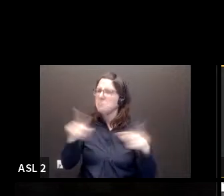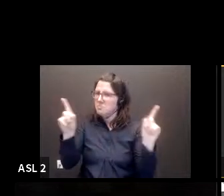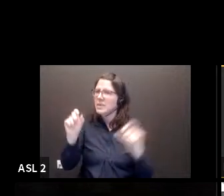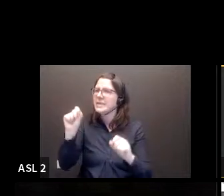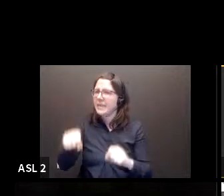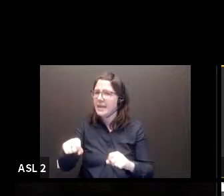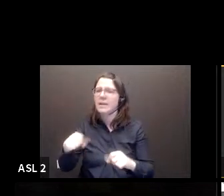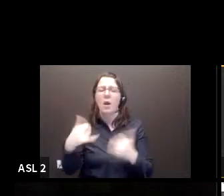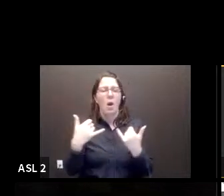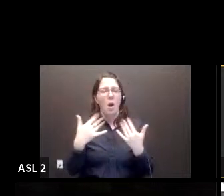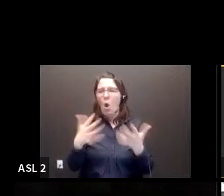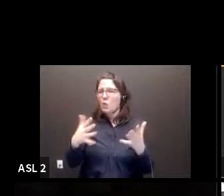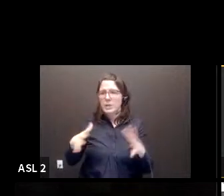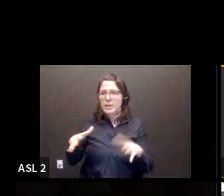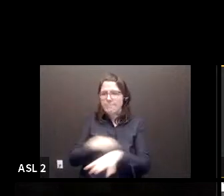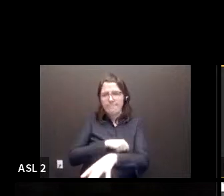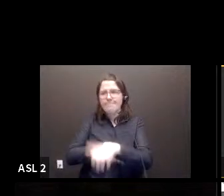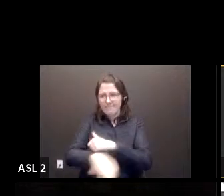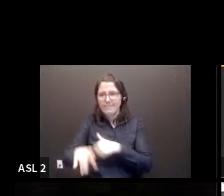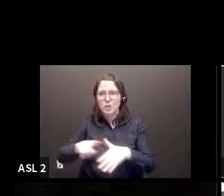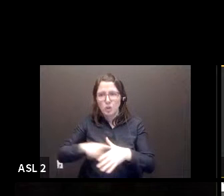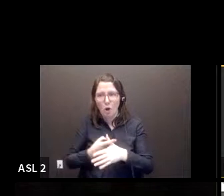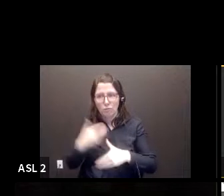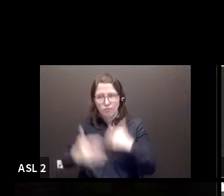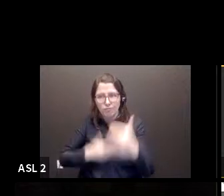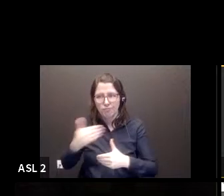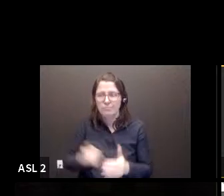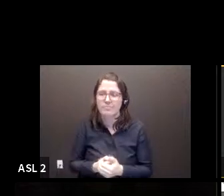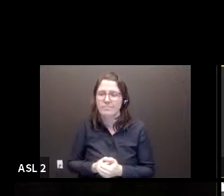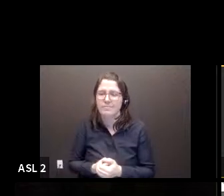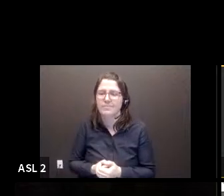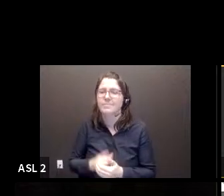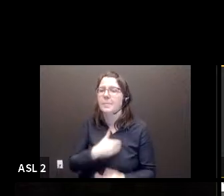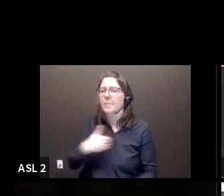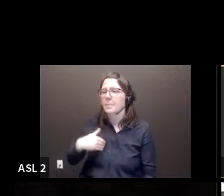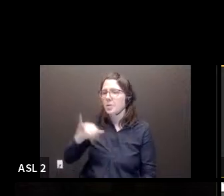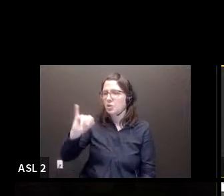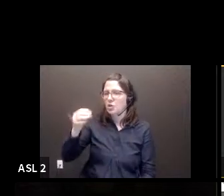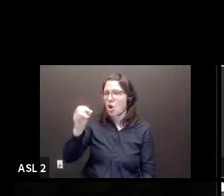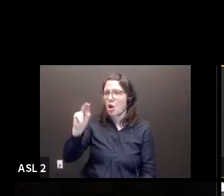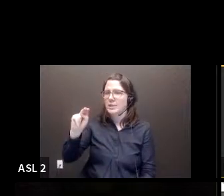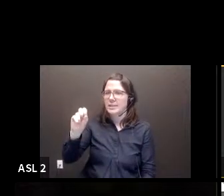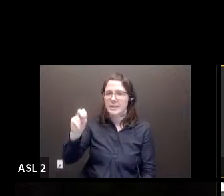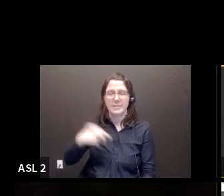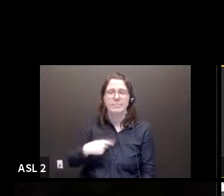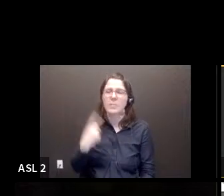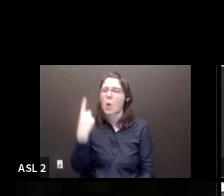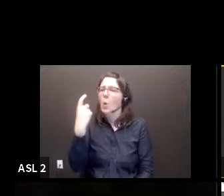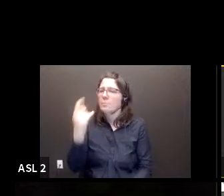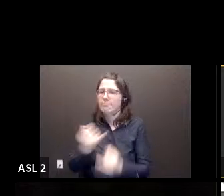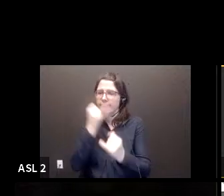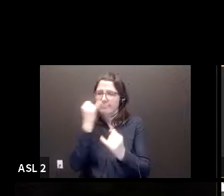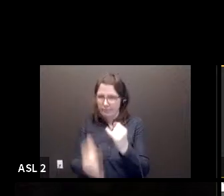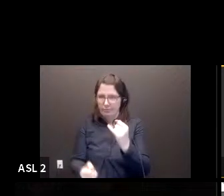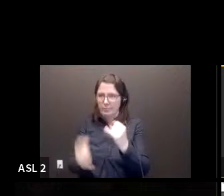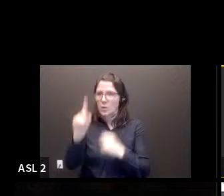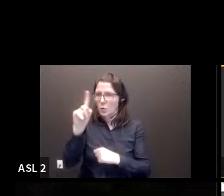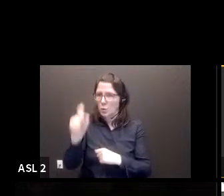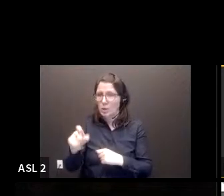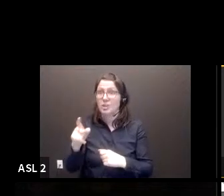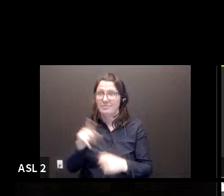excellent thank you okay and then i have one more question it's my final question um it has a few